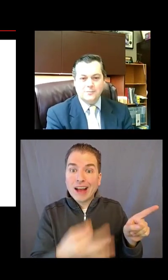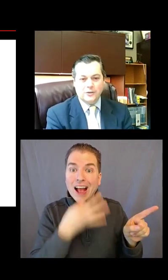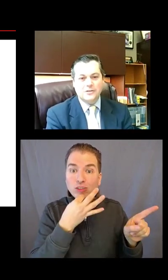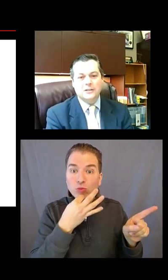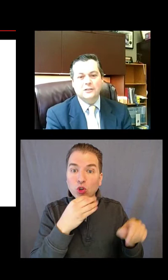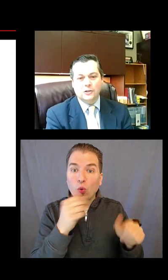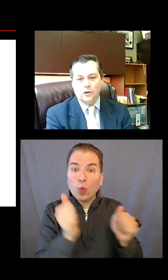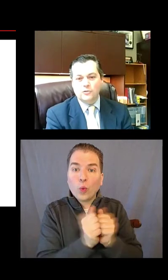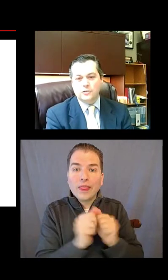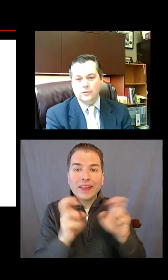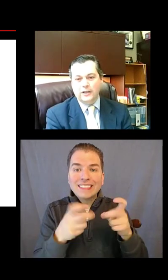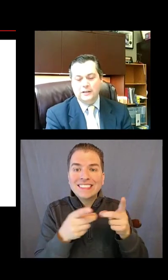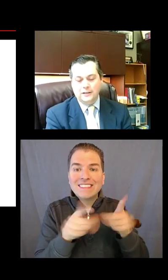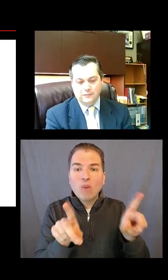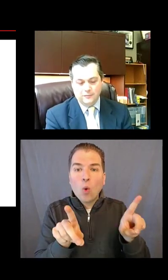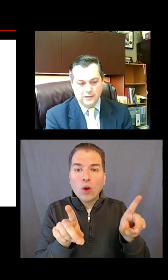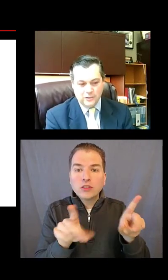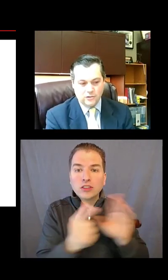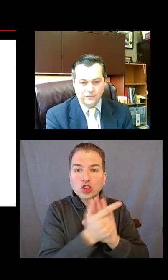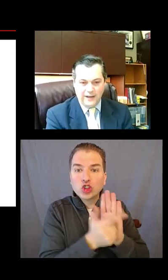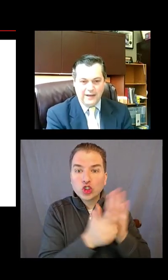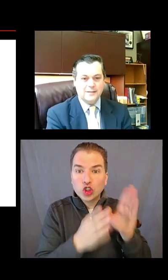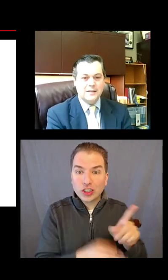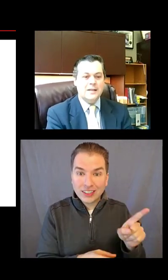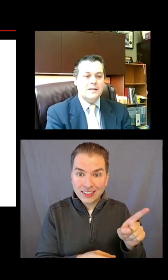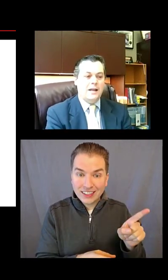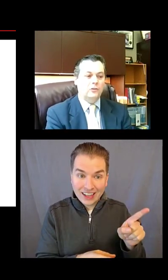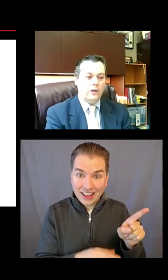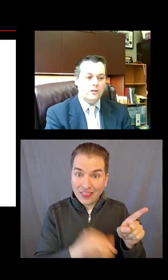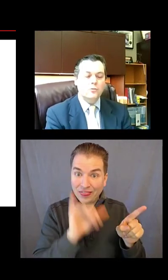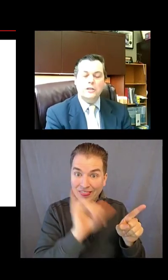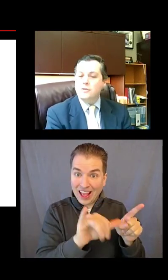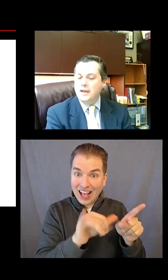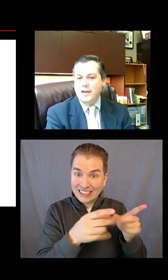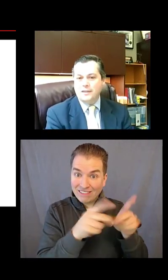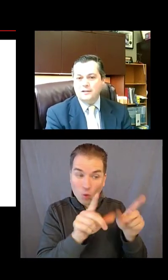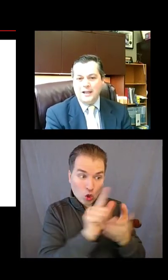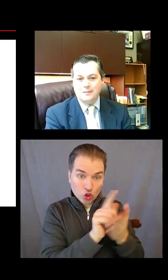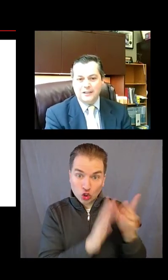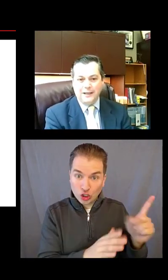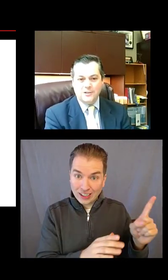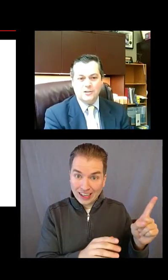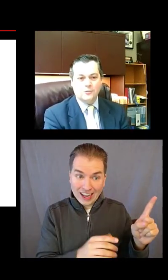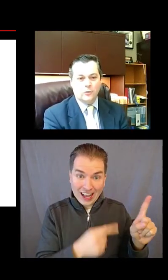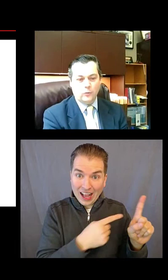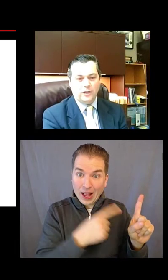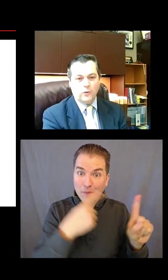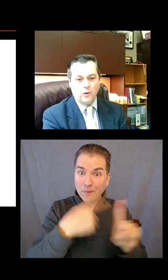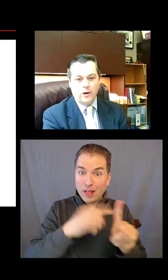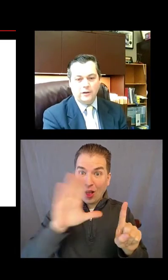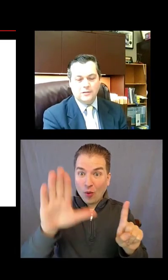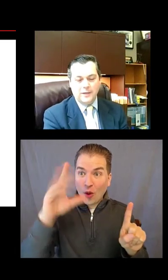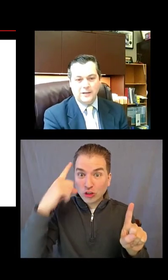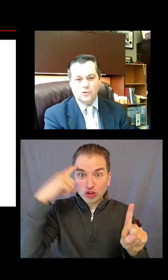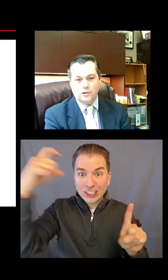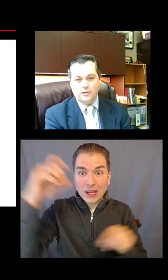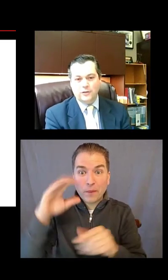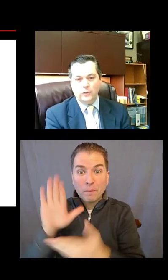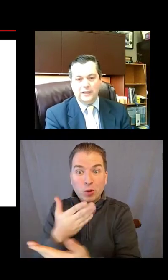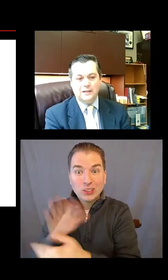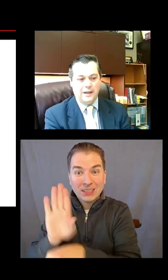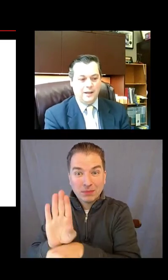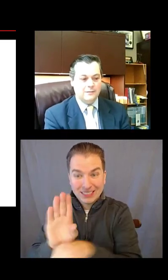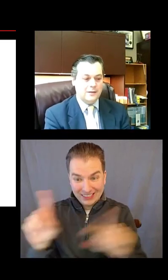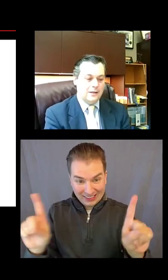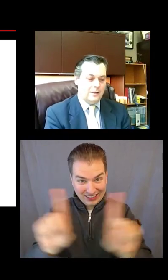the best person to go to in the initial phase. Now, lawyers, we do have ethical obligations where we are required to make sure